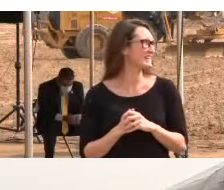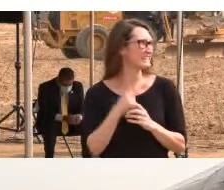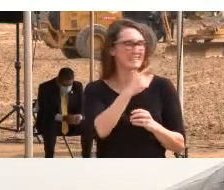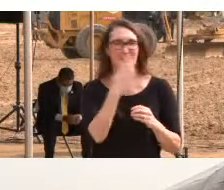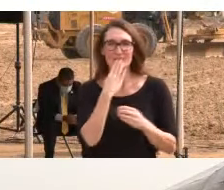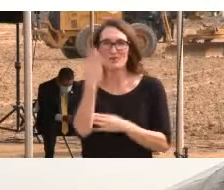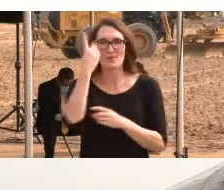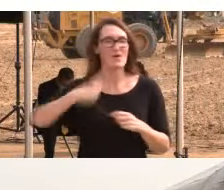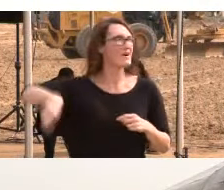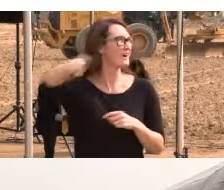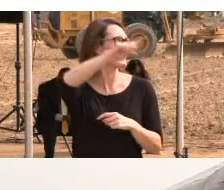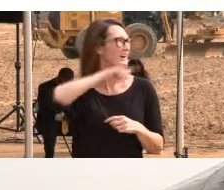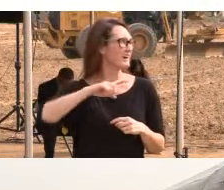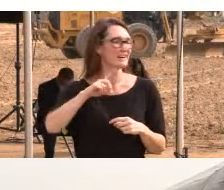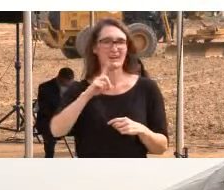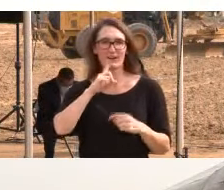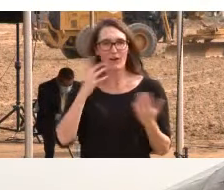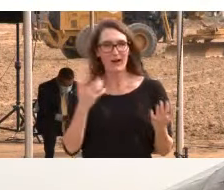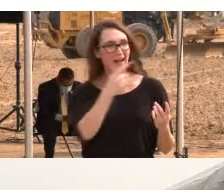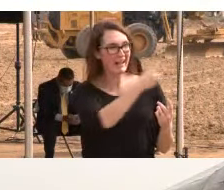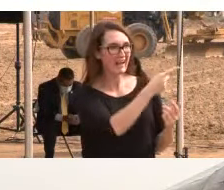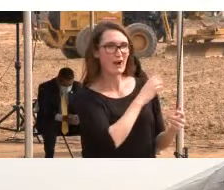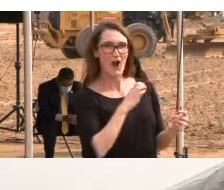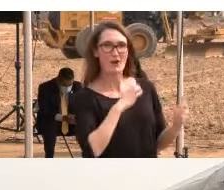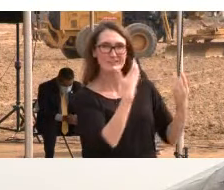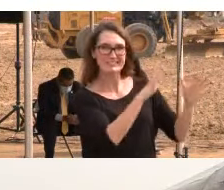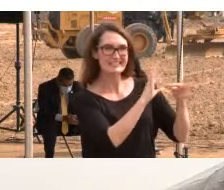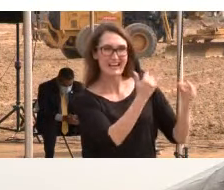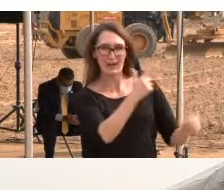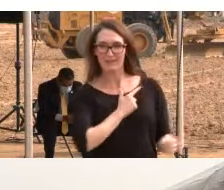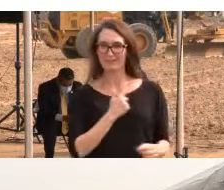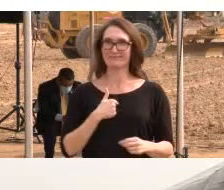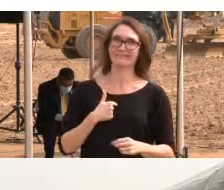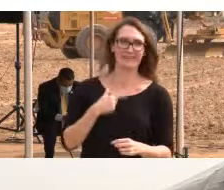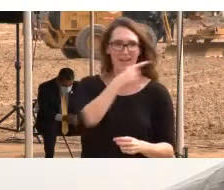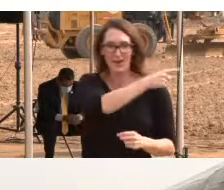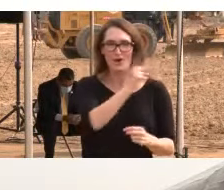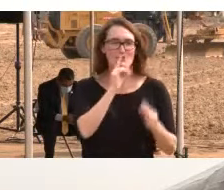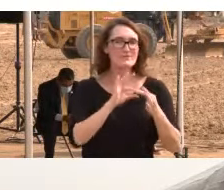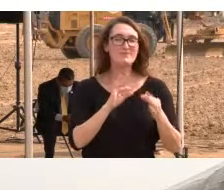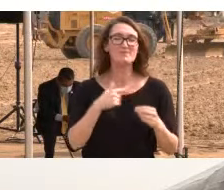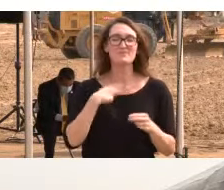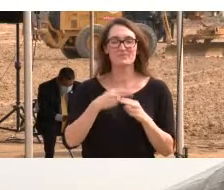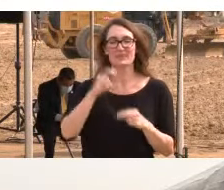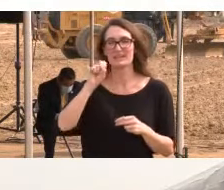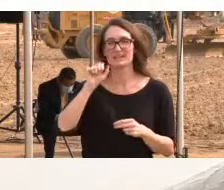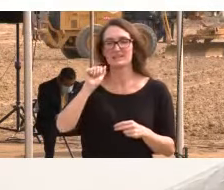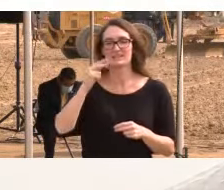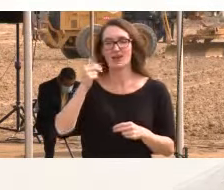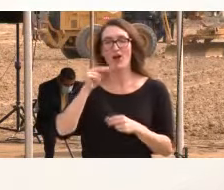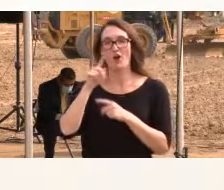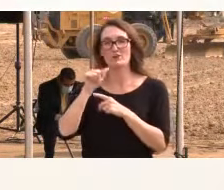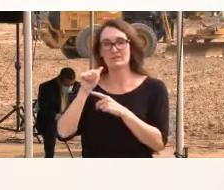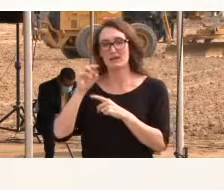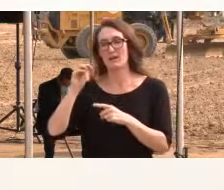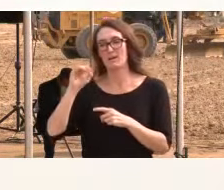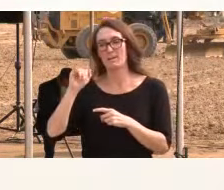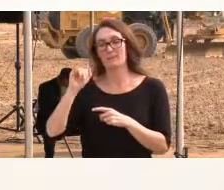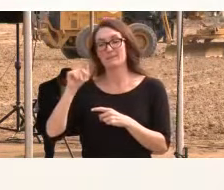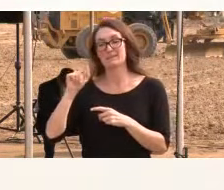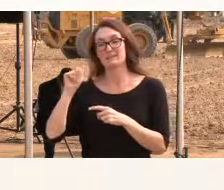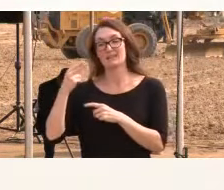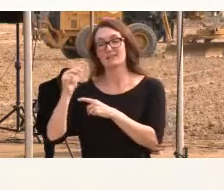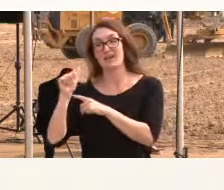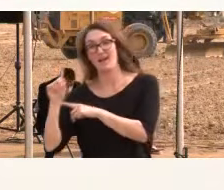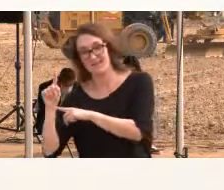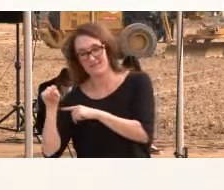Good morning, everyone. It's really hard to go after a congressman, such a passionate speaker. My name is Sahar Naz Mirzazad. I'm with California